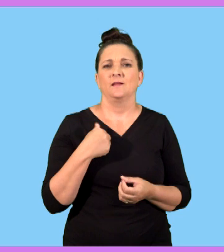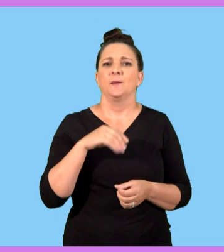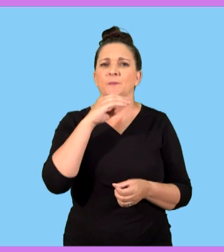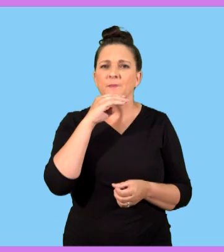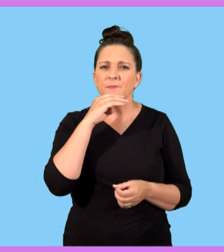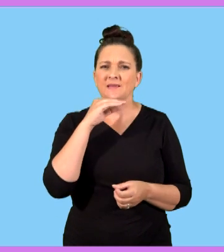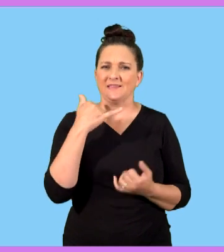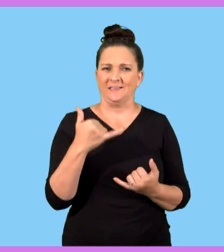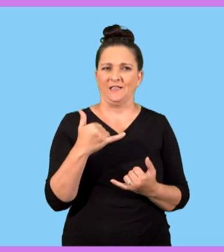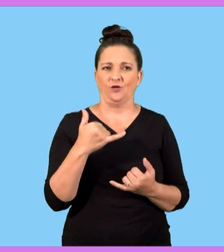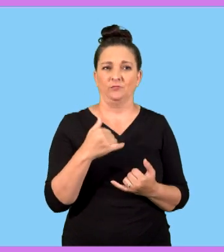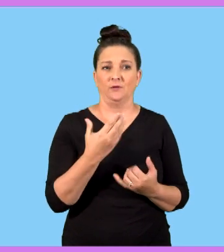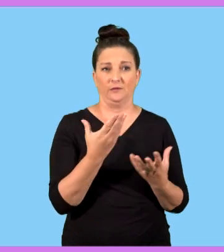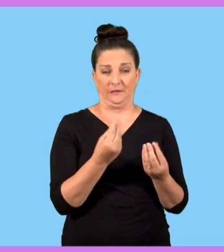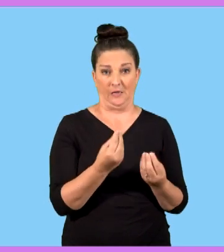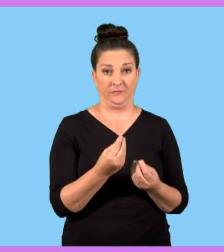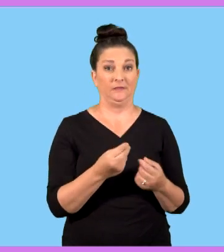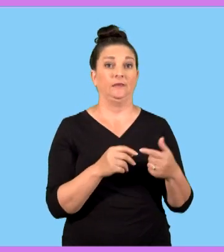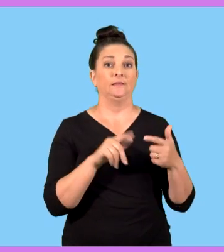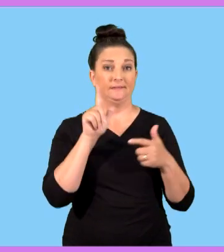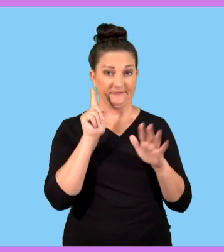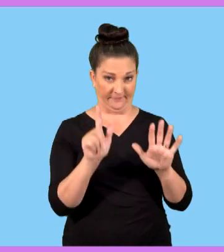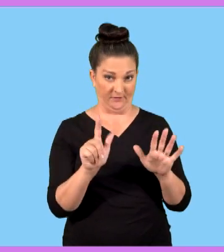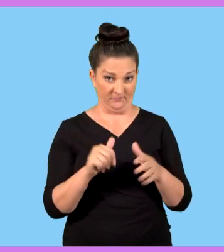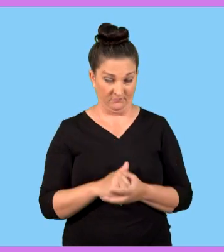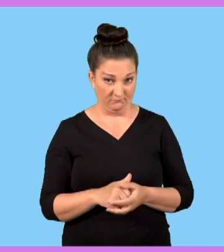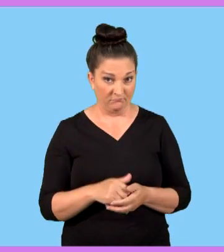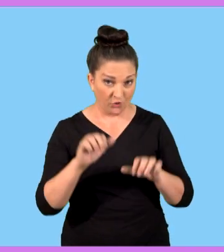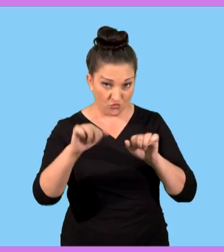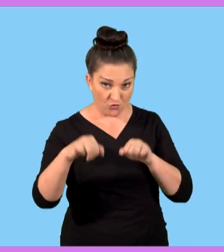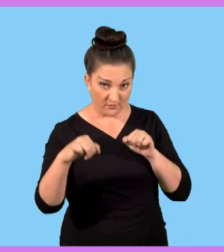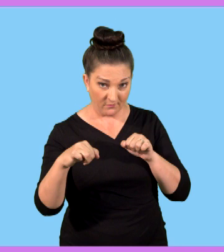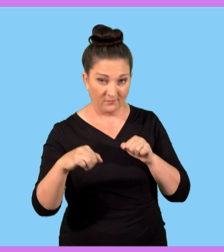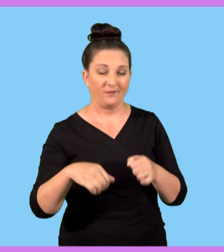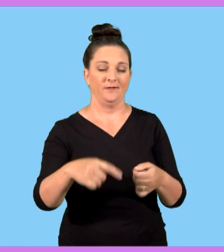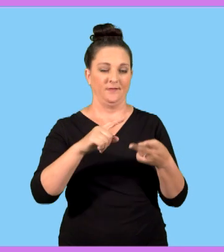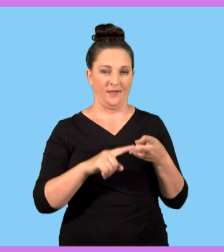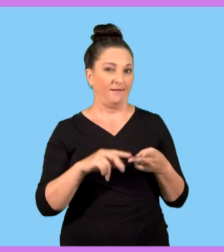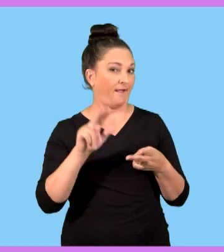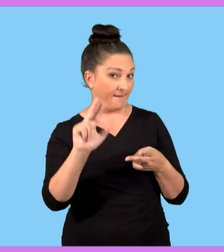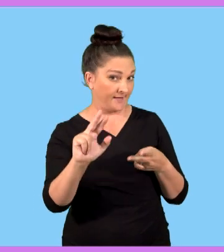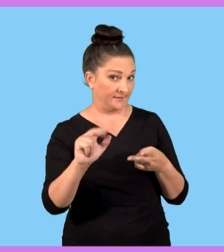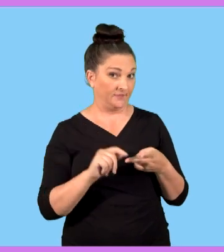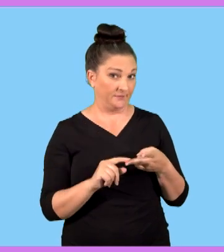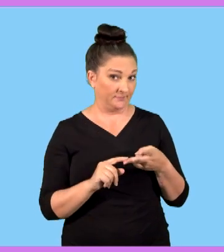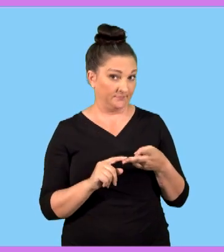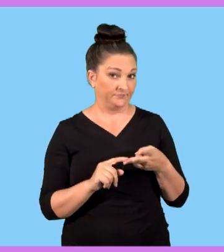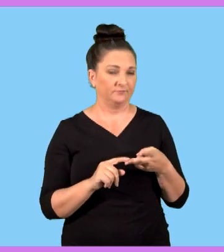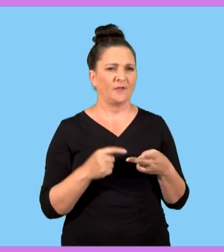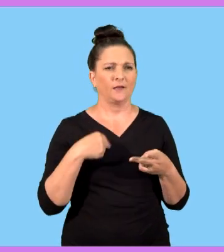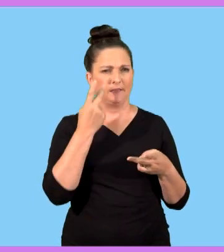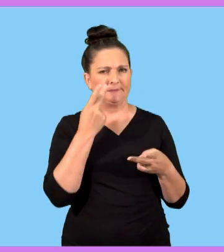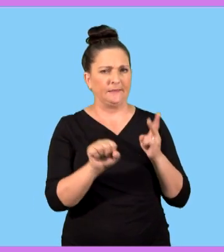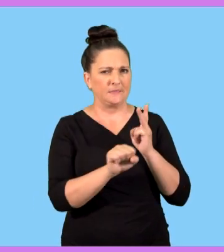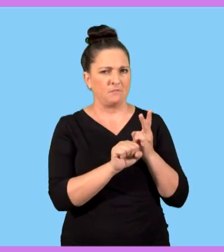all, in-seat row here, we say it's 7, right? We agree? That will also be 8. I see